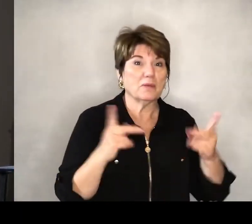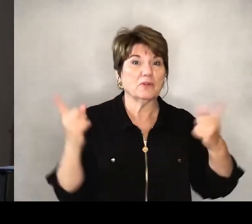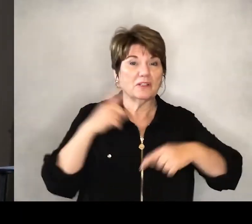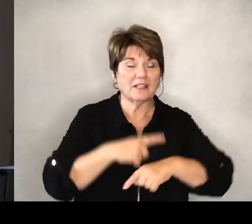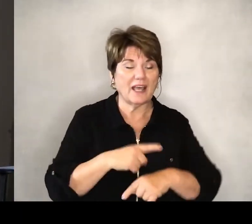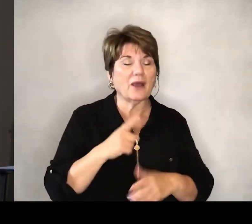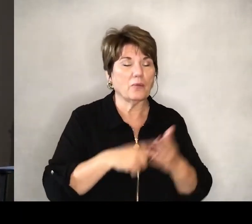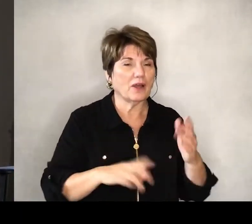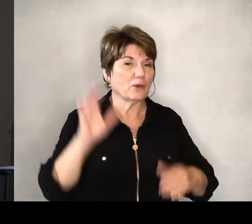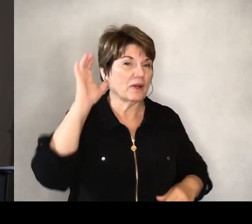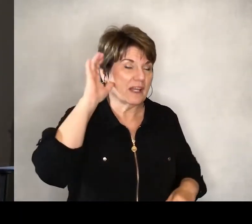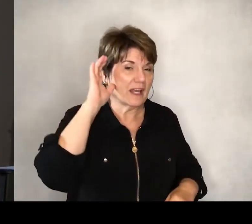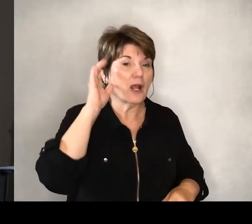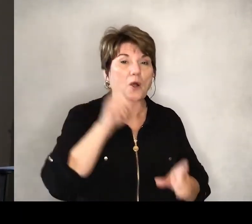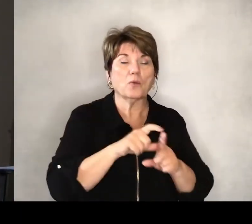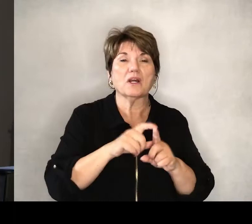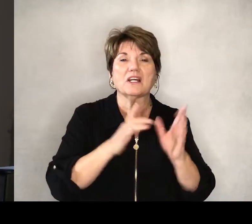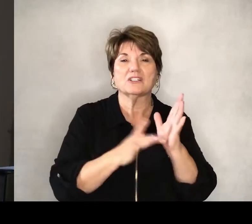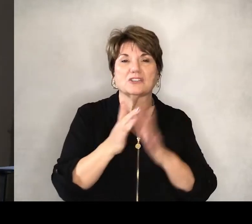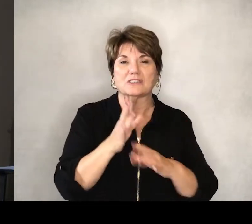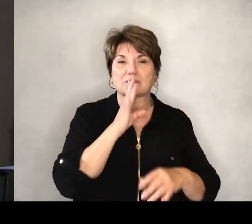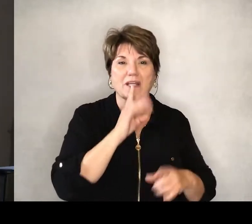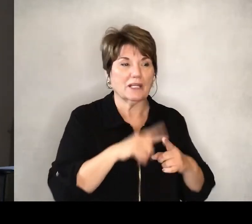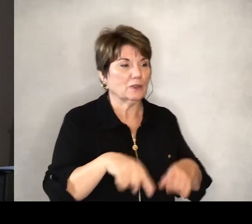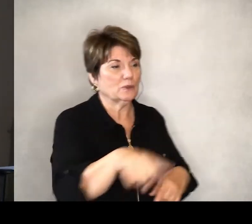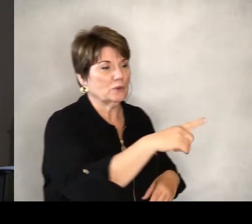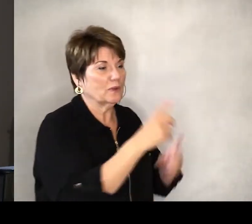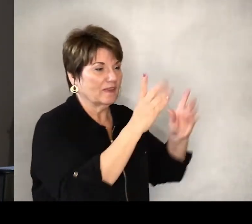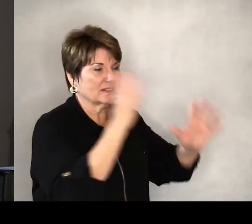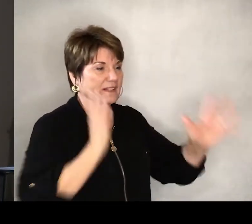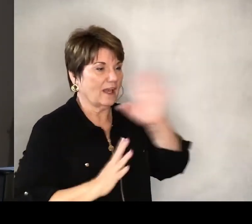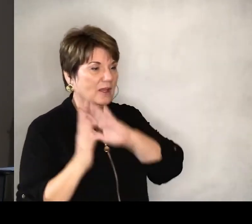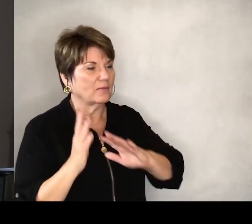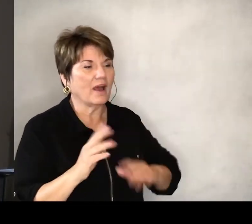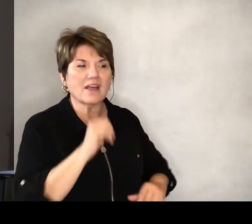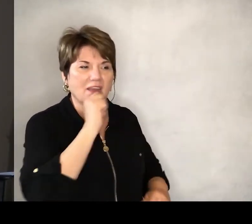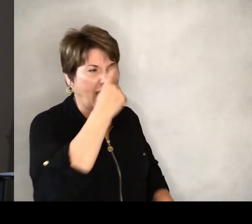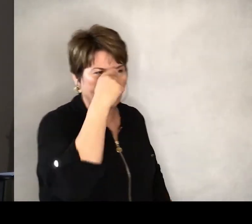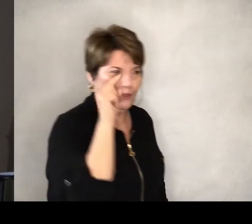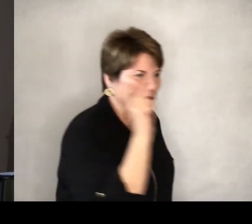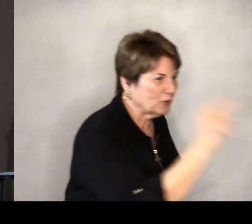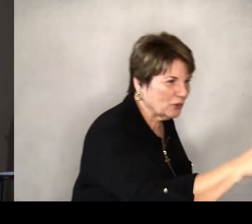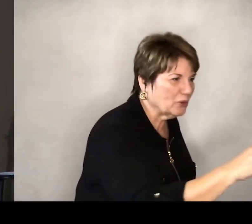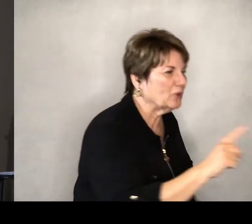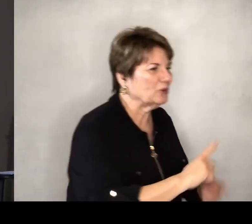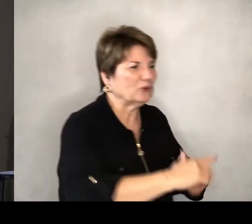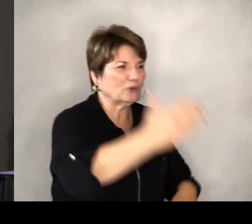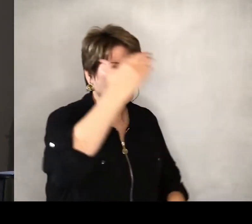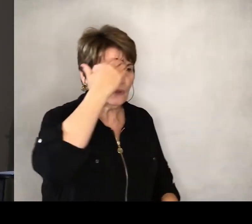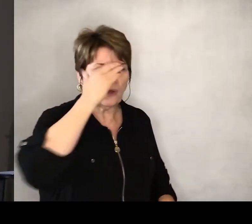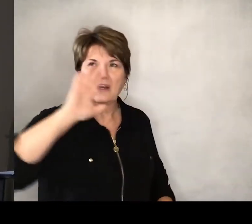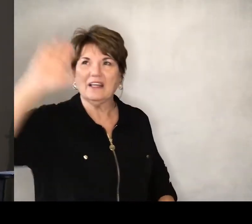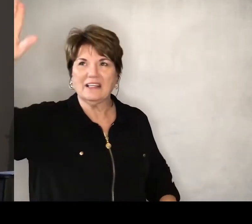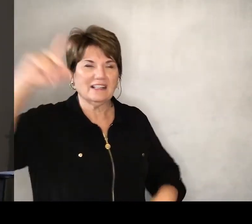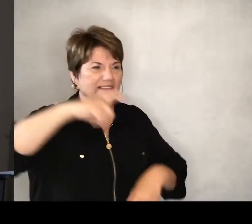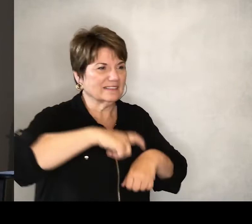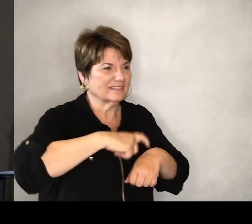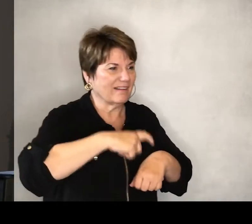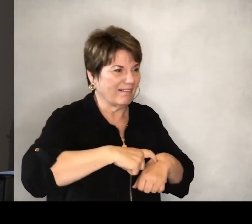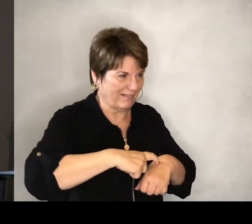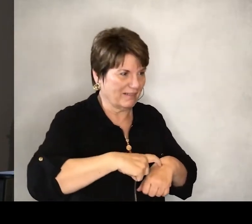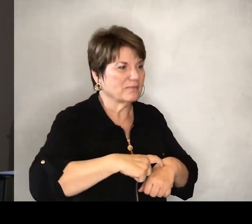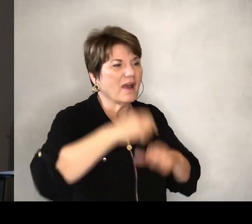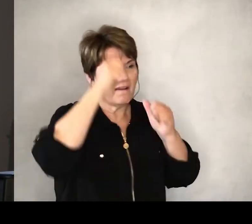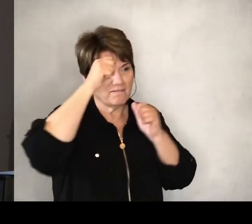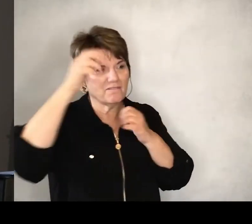you're going to hear today will be the words that Jesus speaks to the disciples at this time and says, "It's not for you to know the times and dates